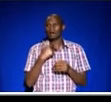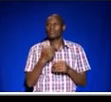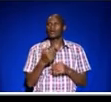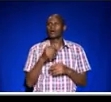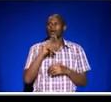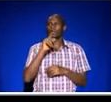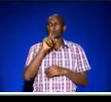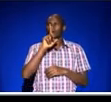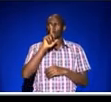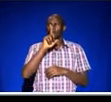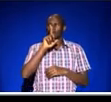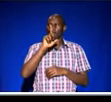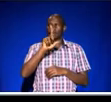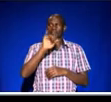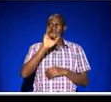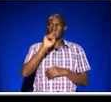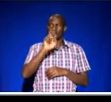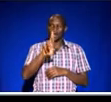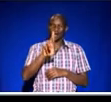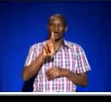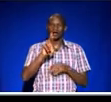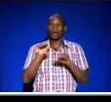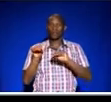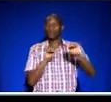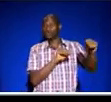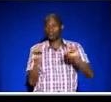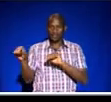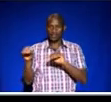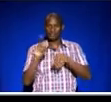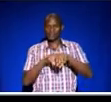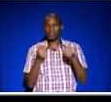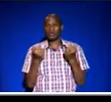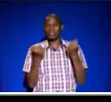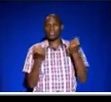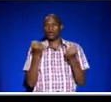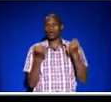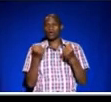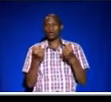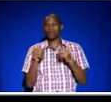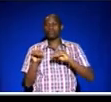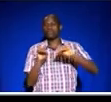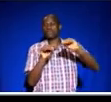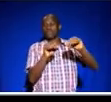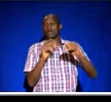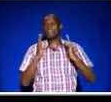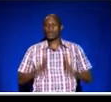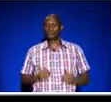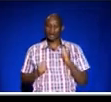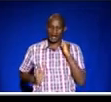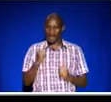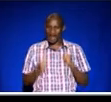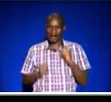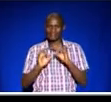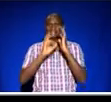motion. When a vehicle is moving, somebody is running, things like